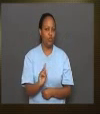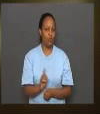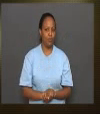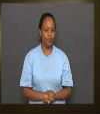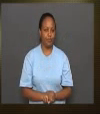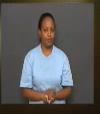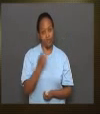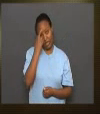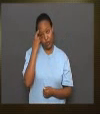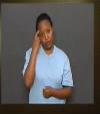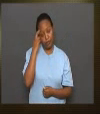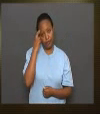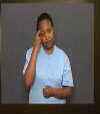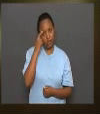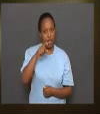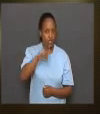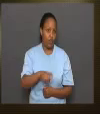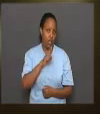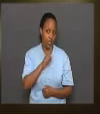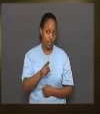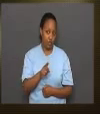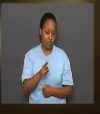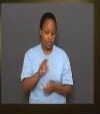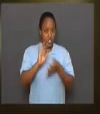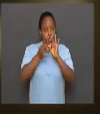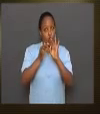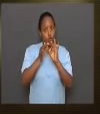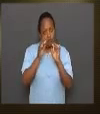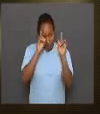is important that they not be misinterpreted.